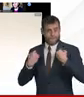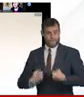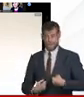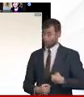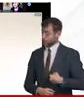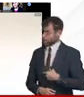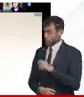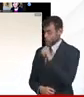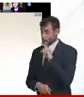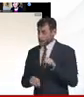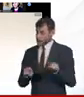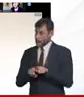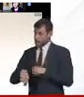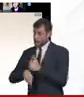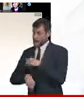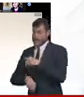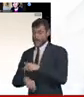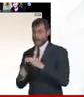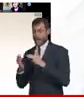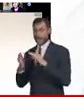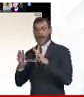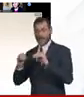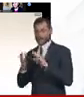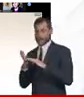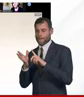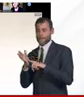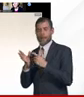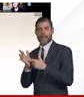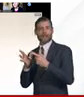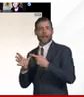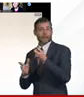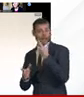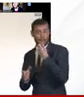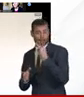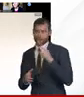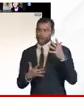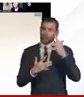looking at similar treatments here and what what advice have you got in terms of those trials being done here